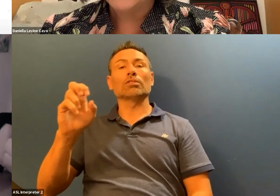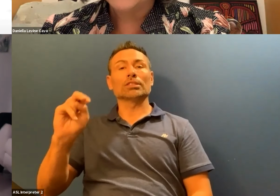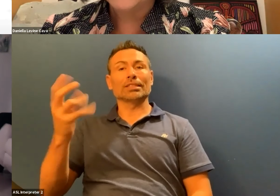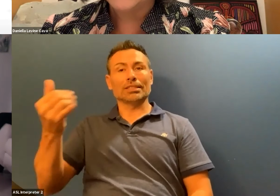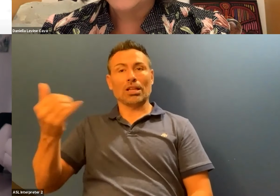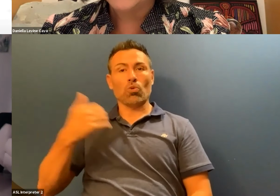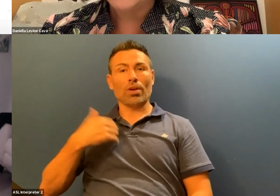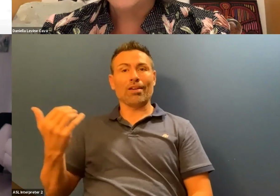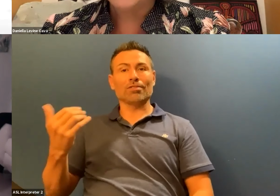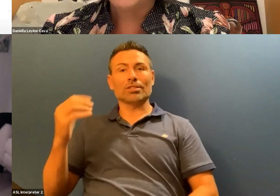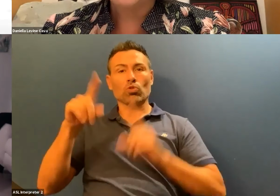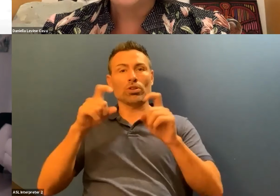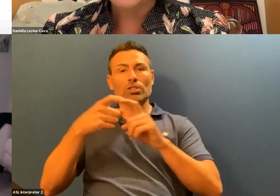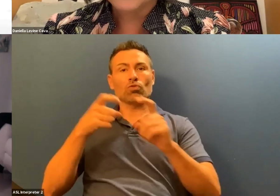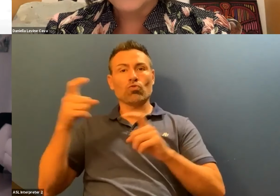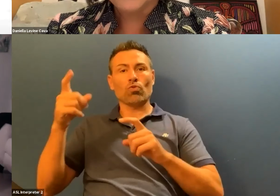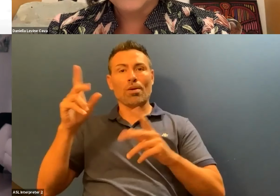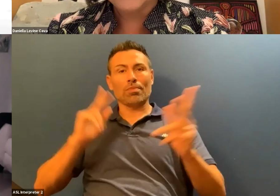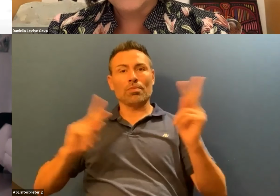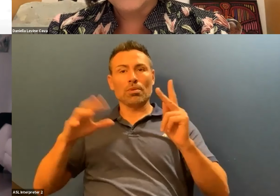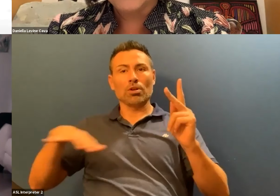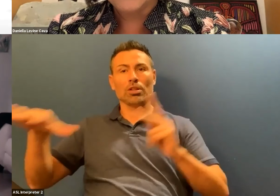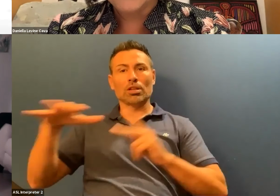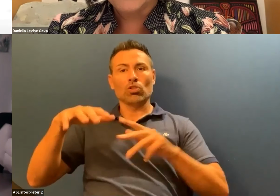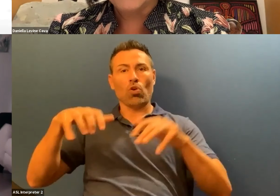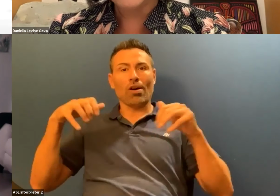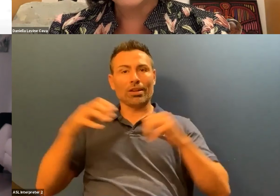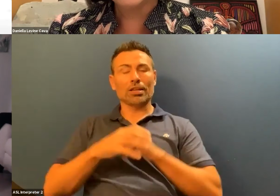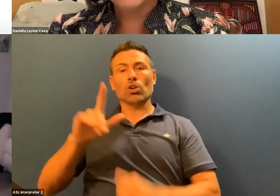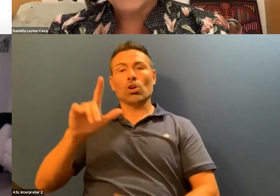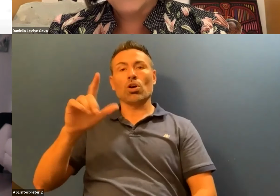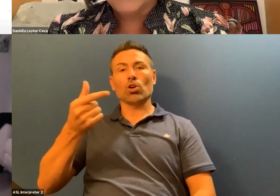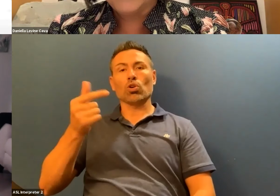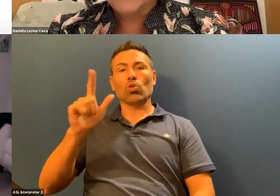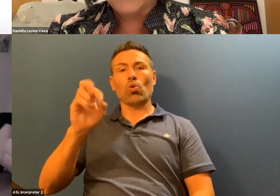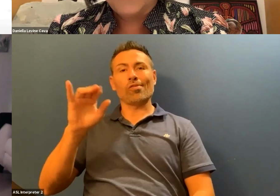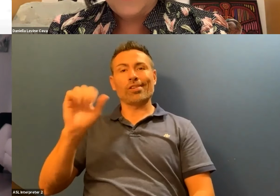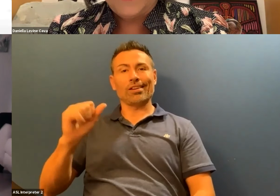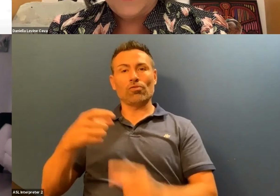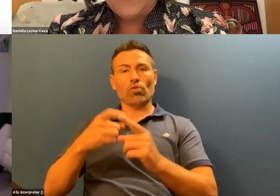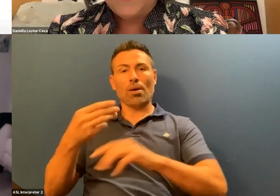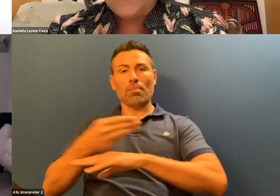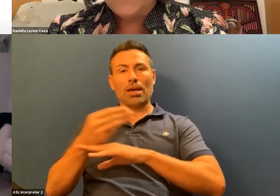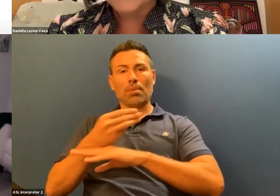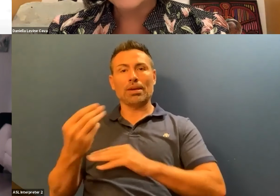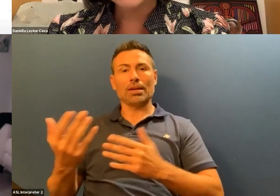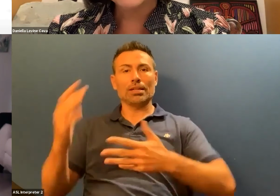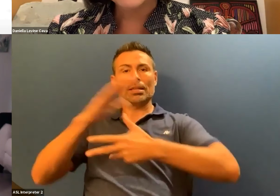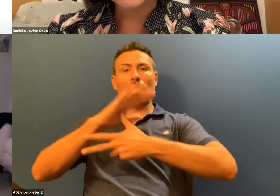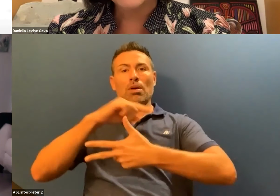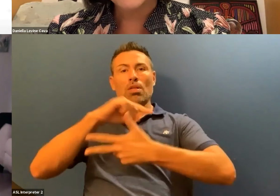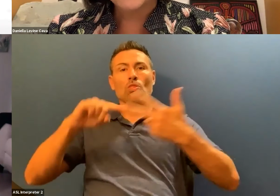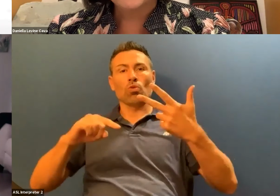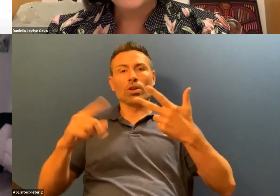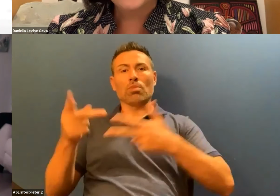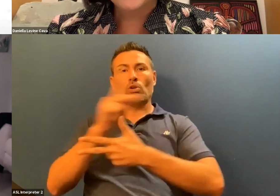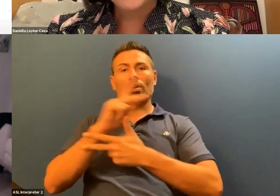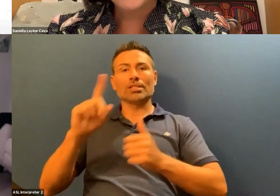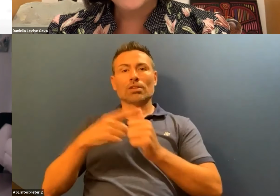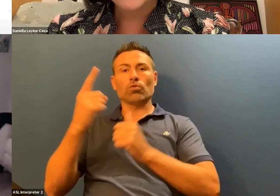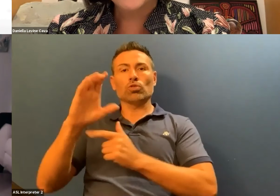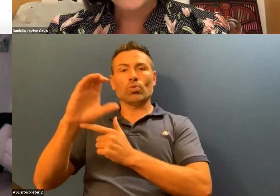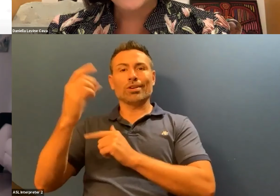these as I can before I have to wrap up here. Gloria from Miami says, top three priorities in the first 100 days. I'll